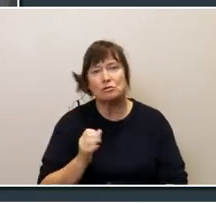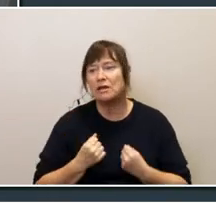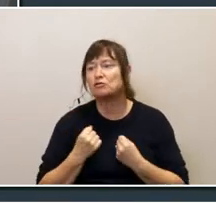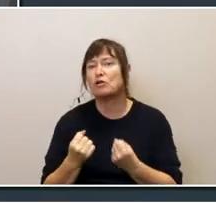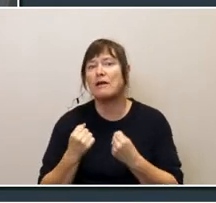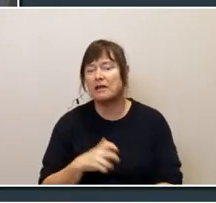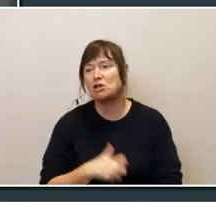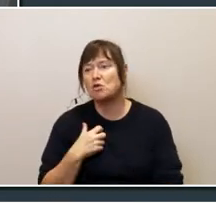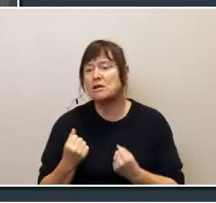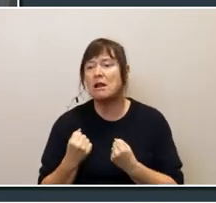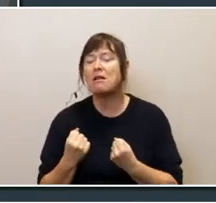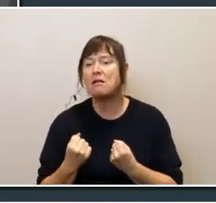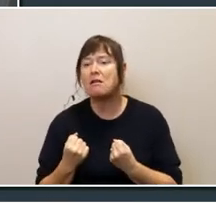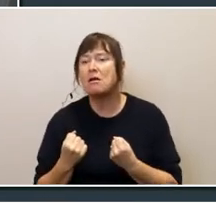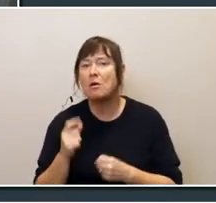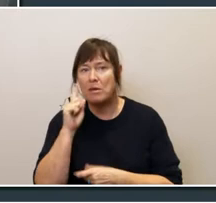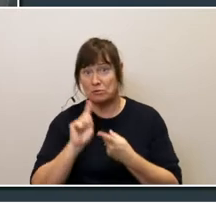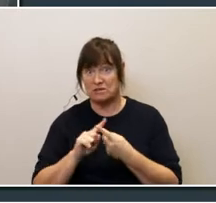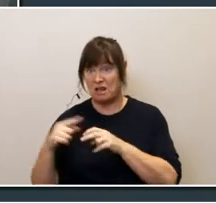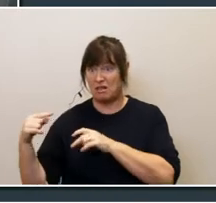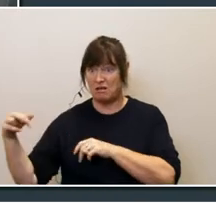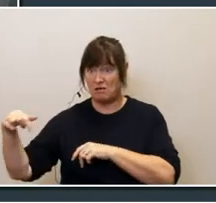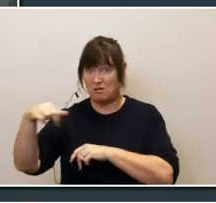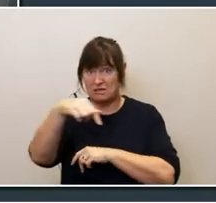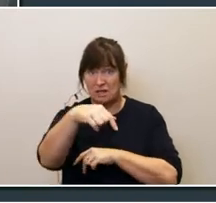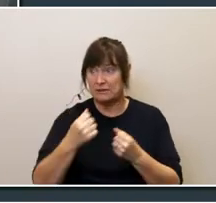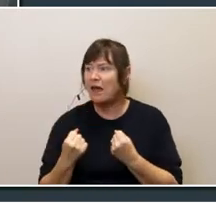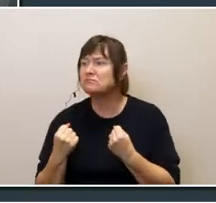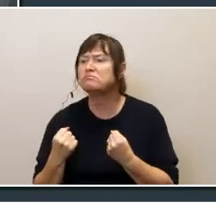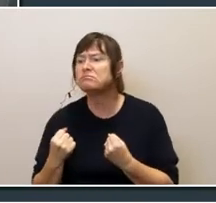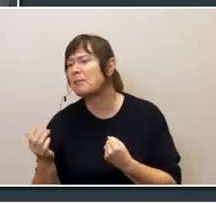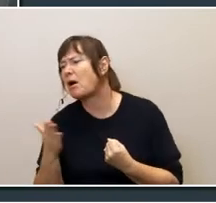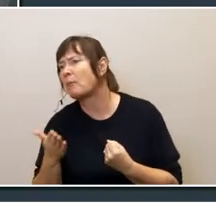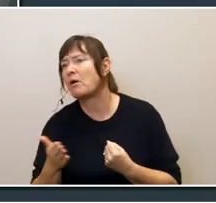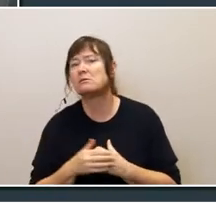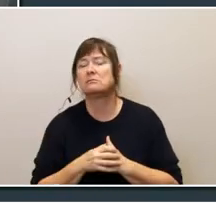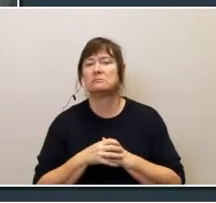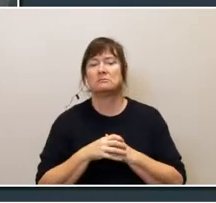get annoyed and inch forward while people are still crossing the road.